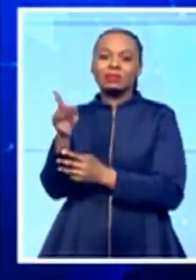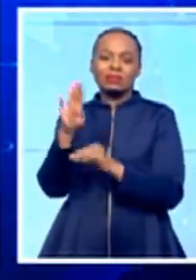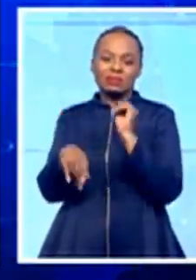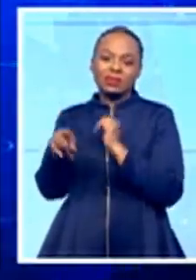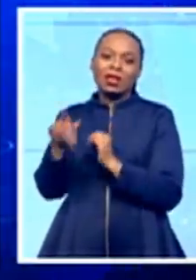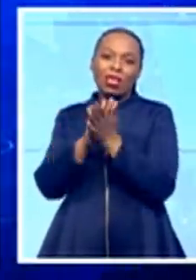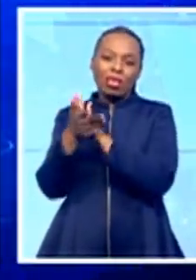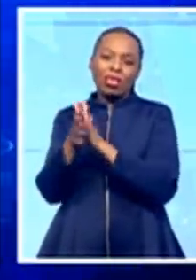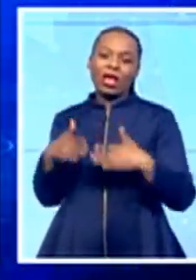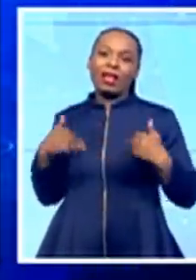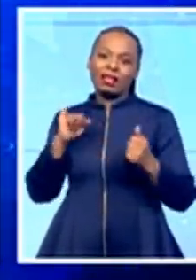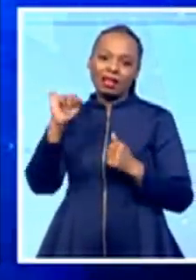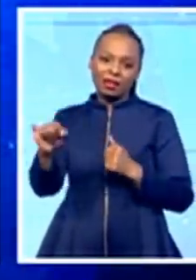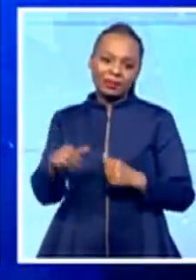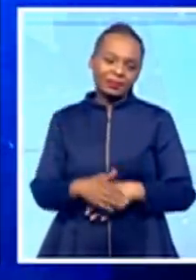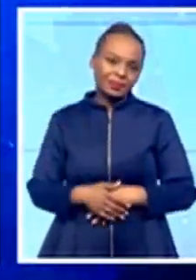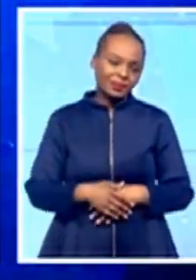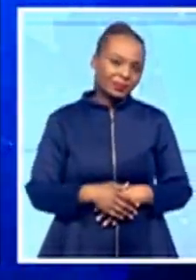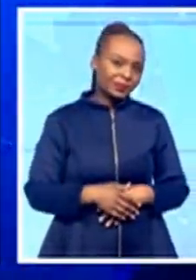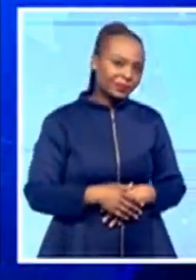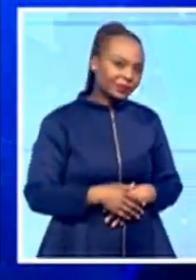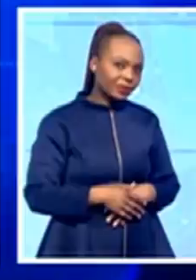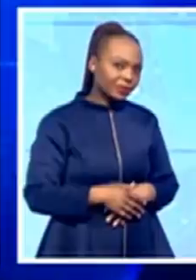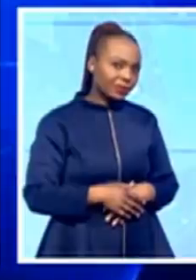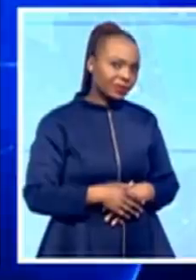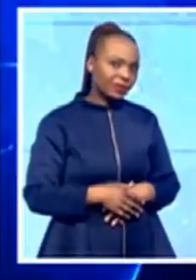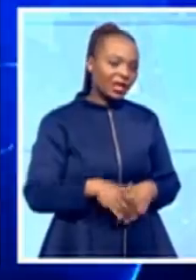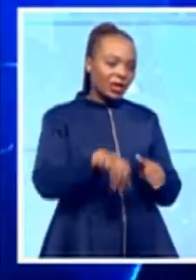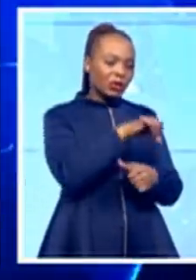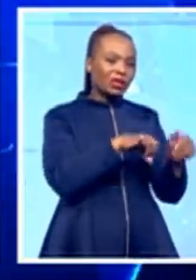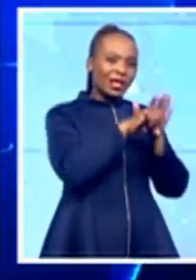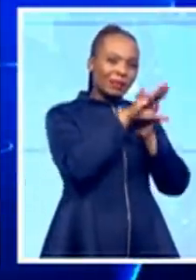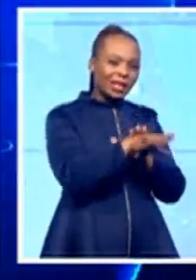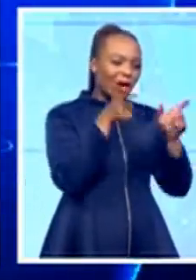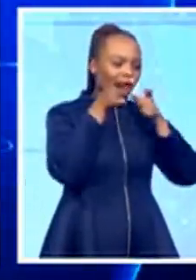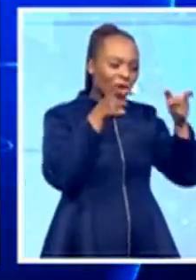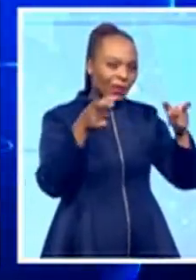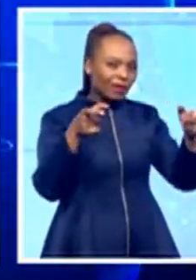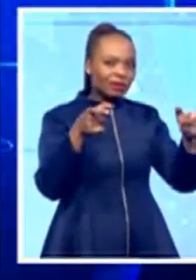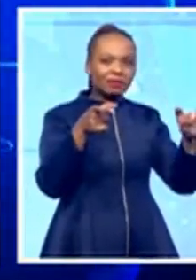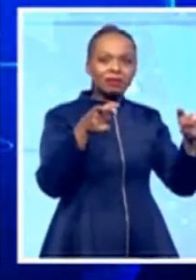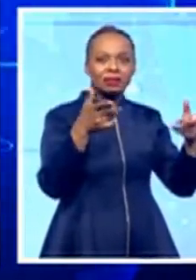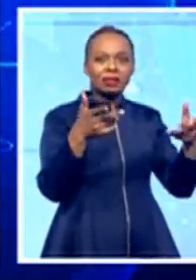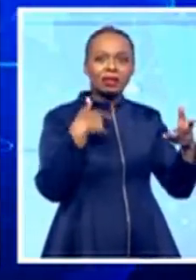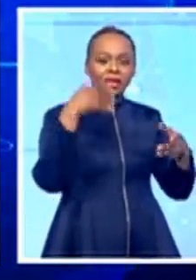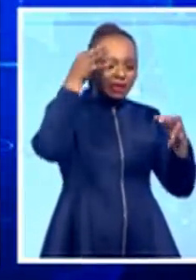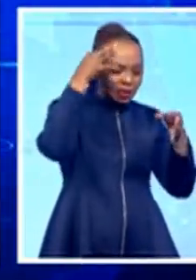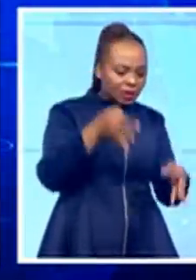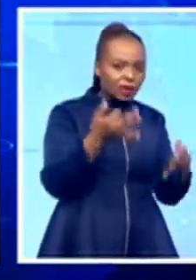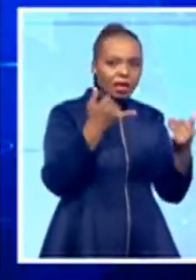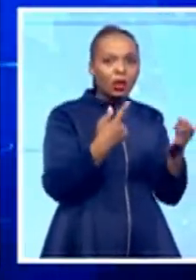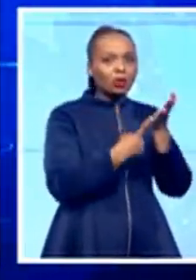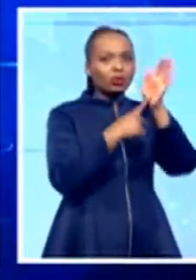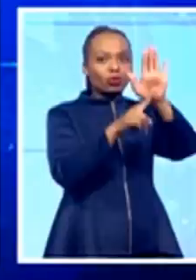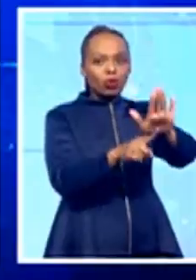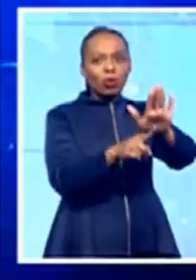leaked and doing its rounds on social media? We have taken a decision here at the SABC not to show those pictures of President